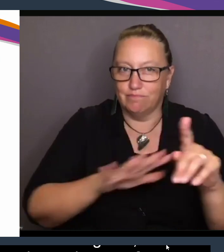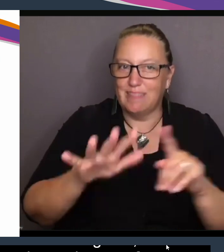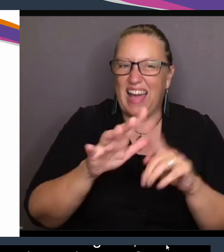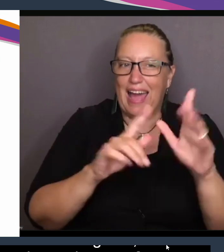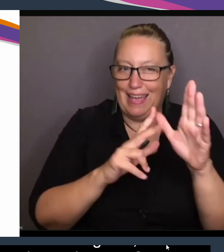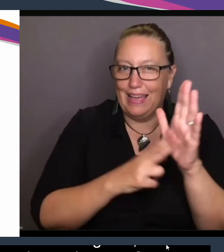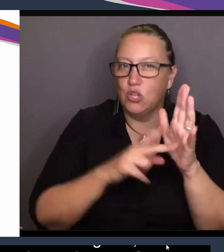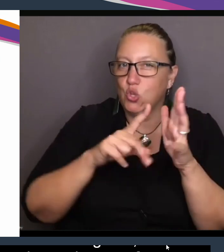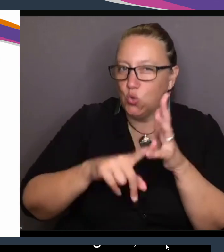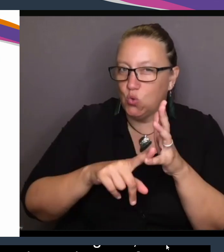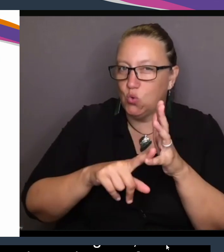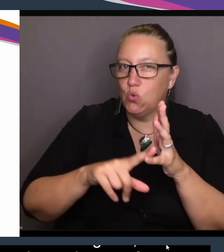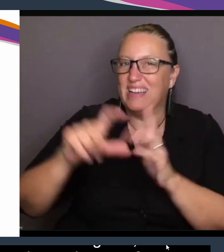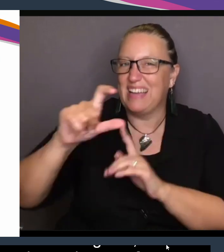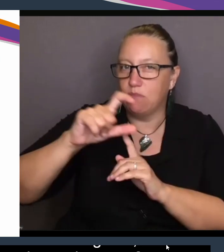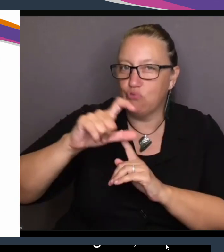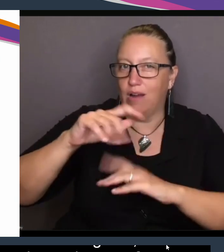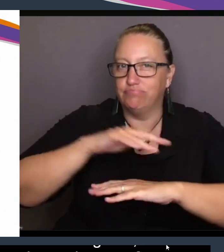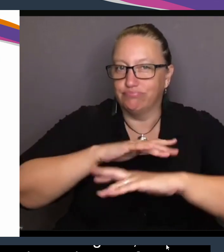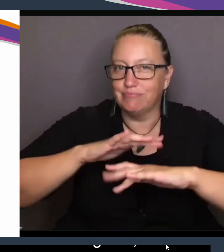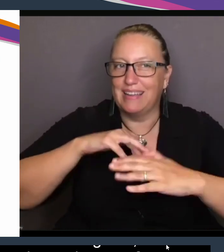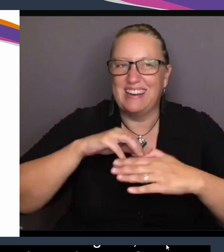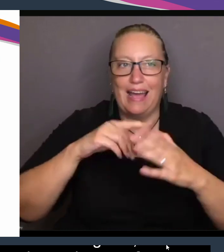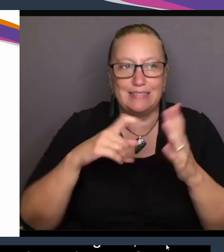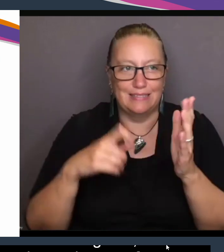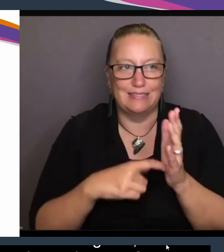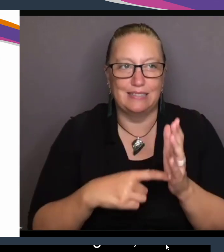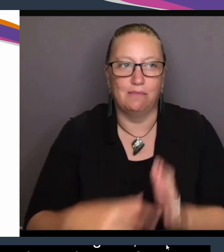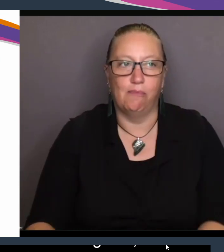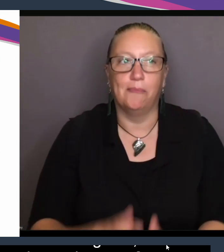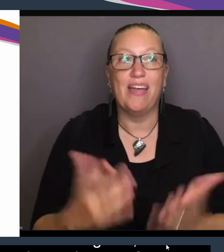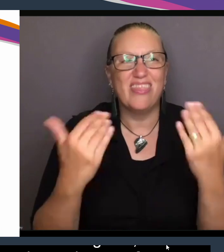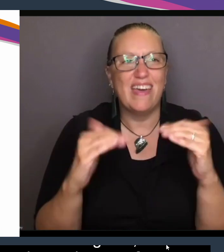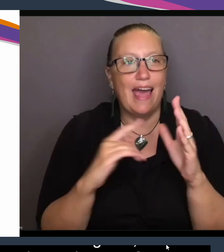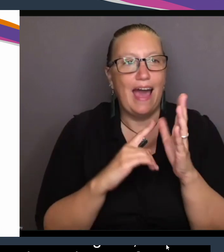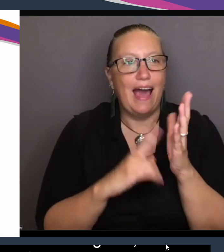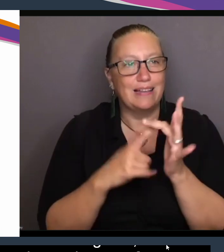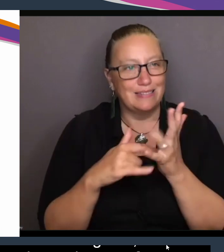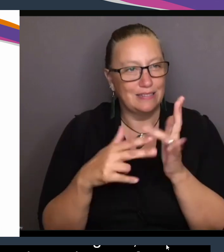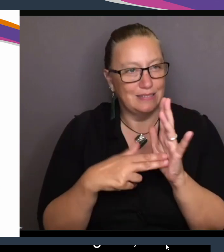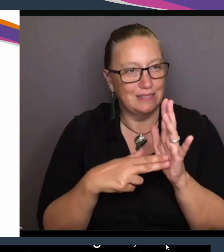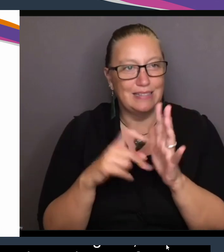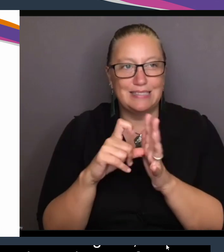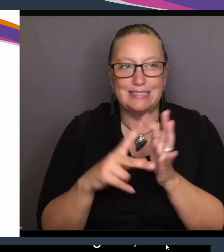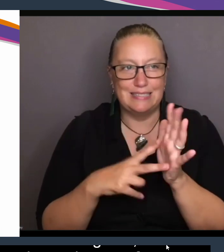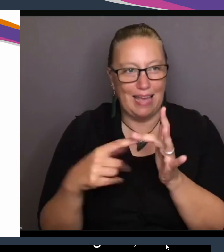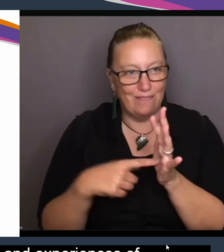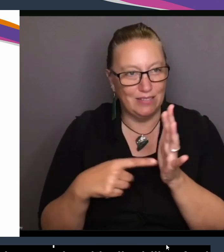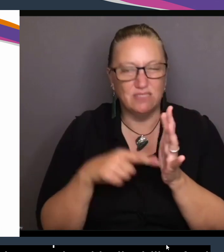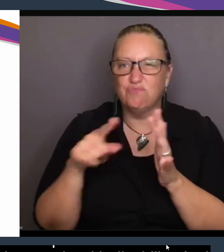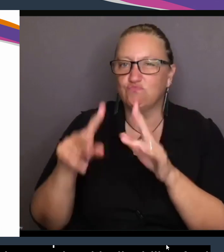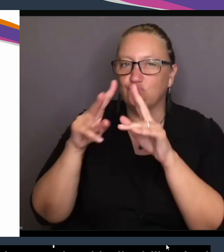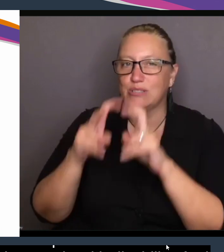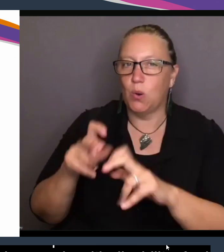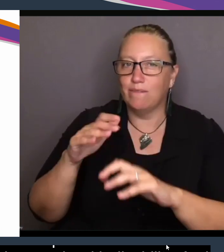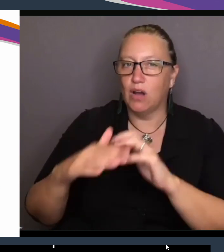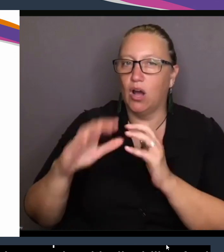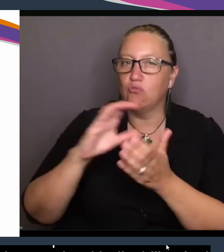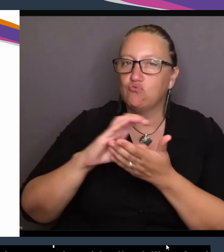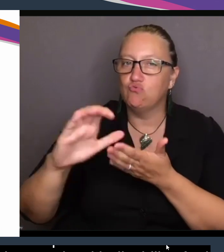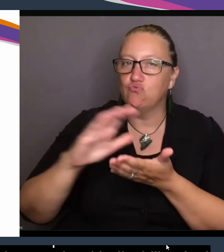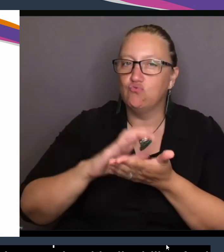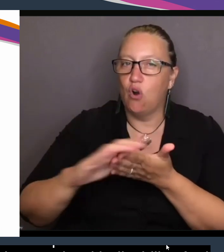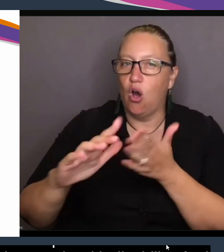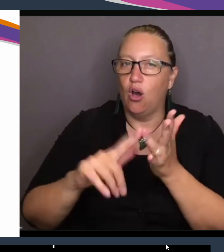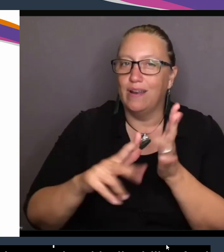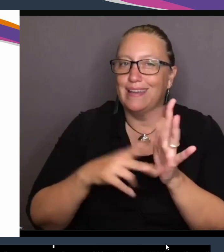in ACT. Then we have Alison Devitt, a researcher designing chronic disease supports with people with